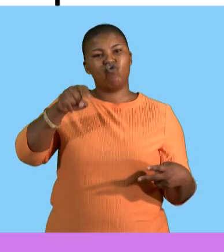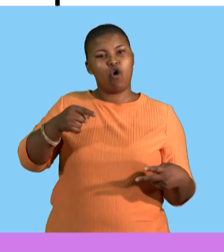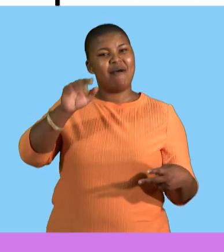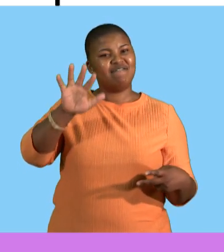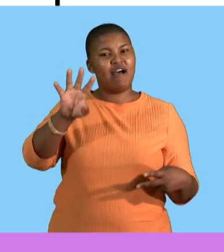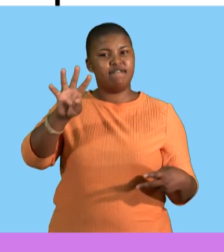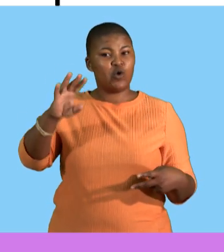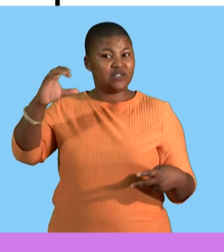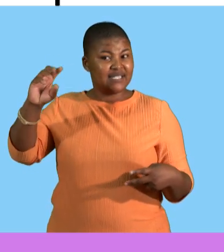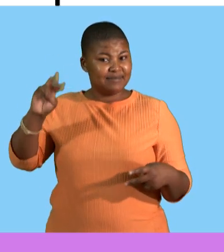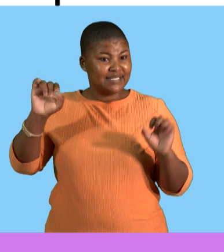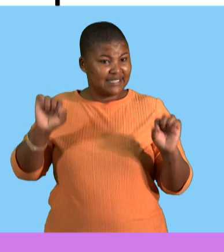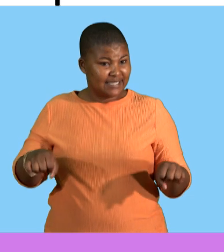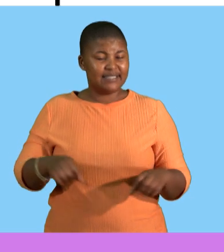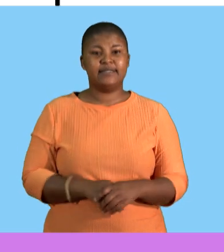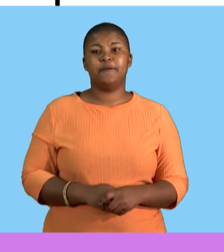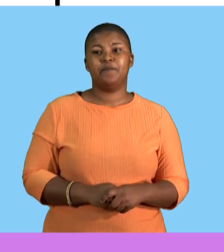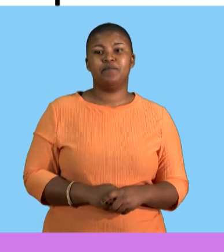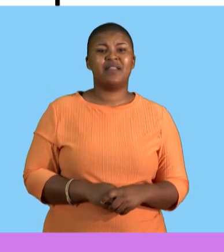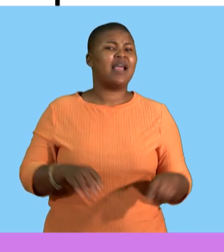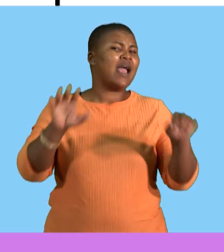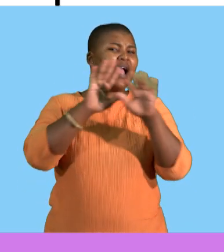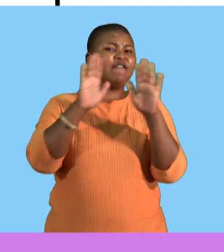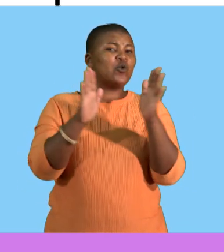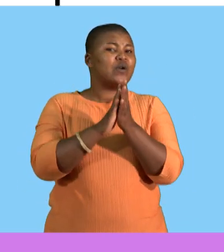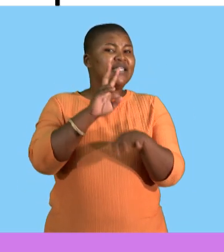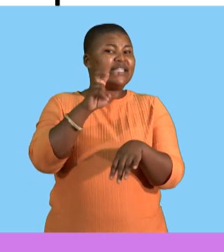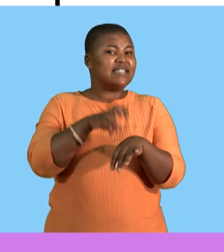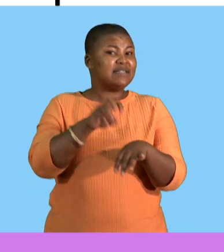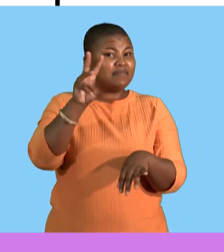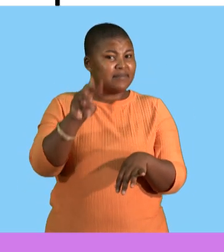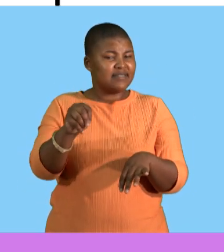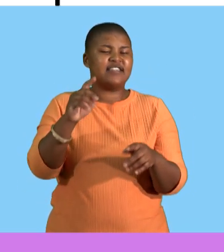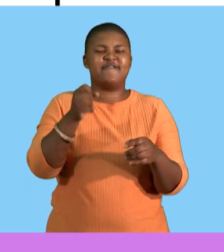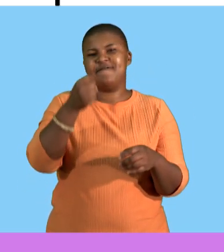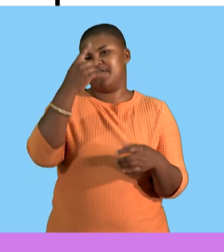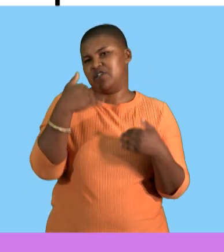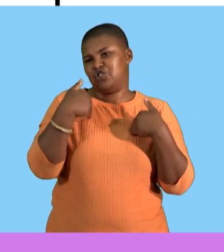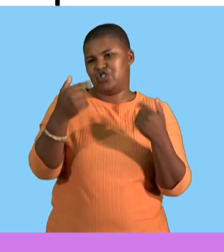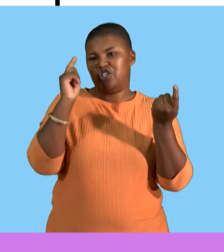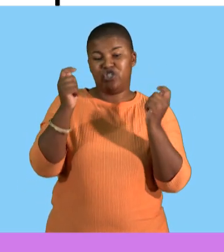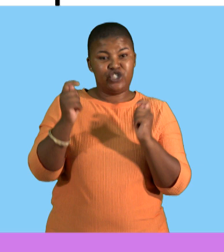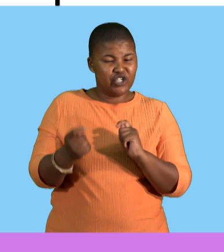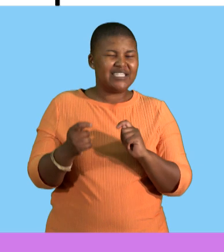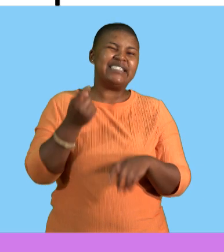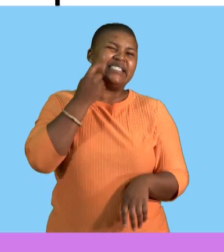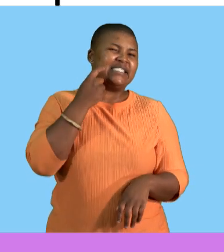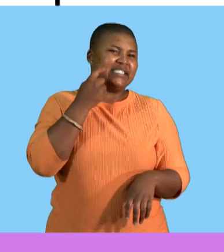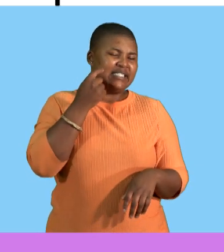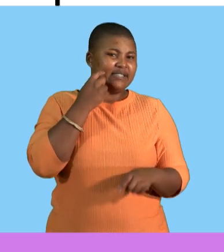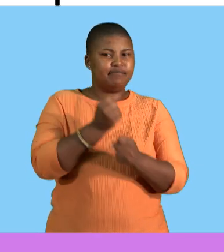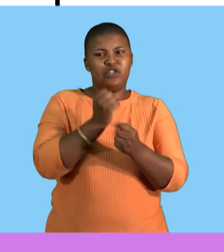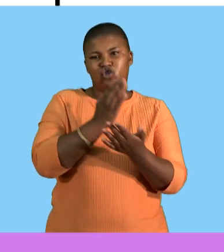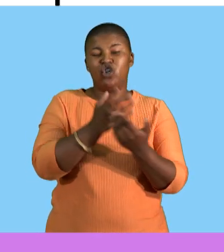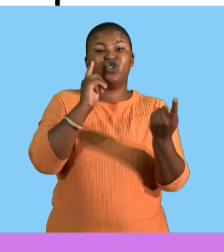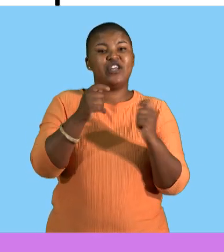centimeters. But because we need everything in meters, let's convert first. It's much easier to convert first